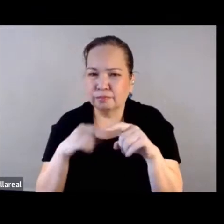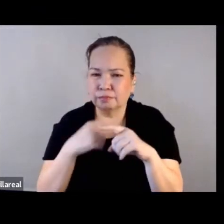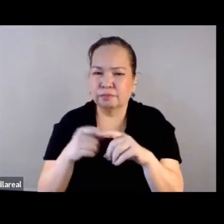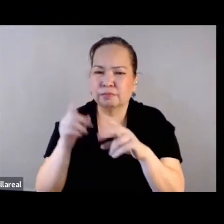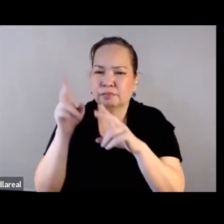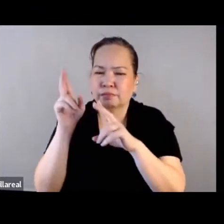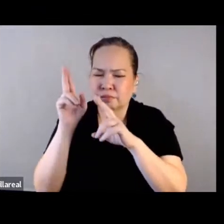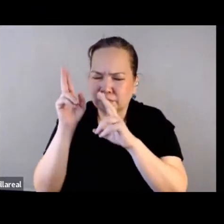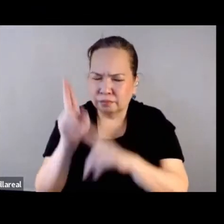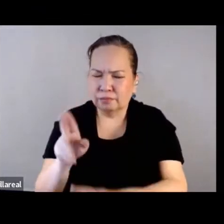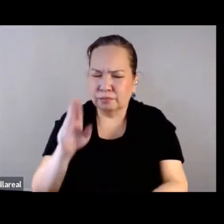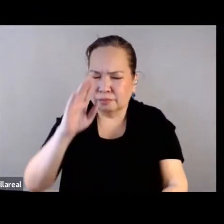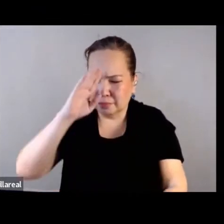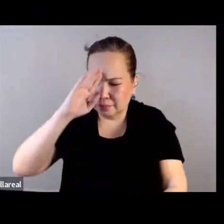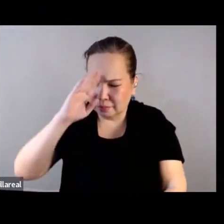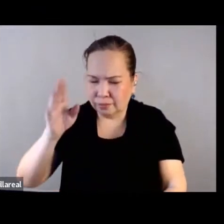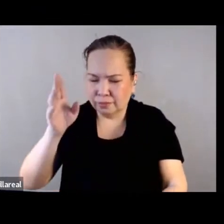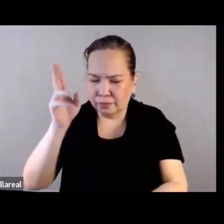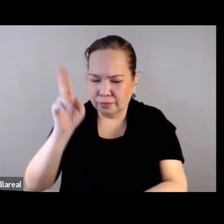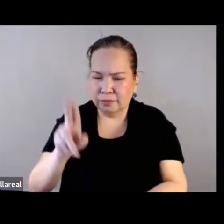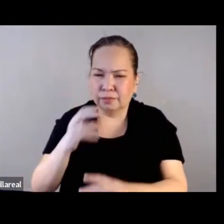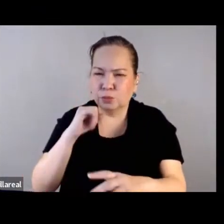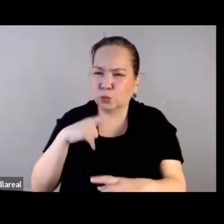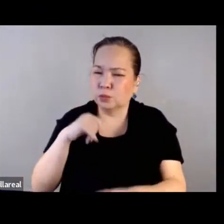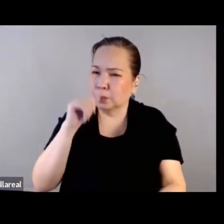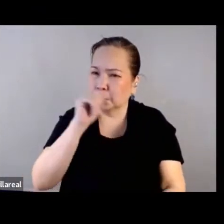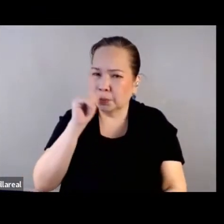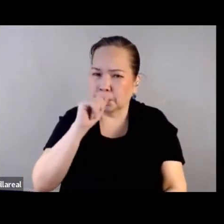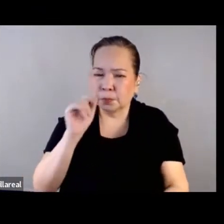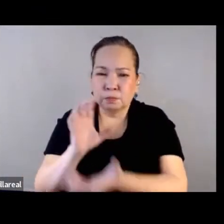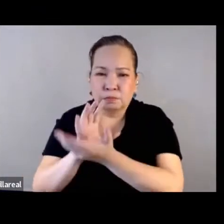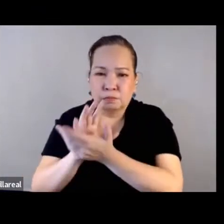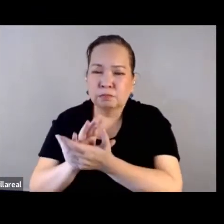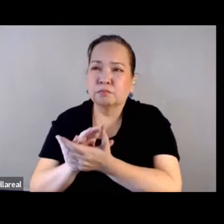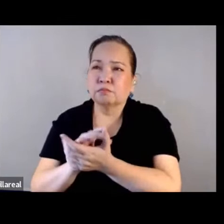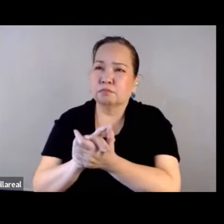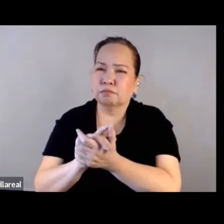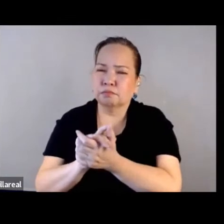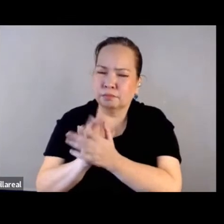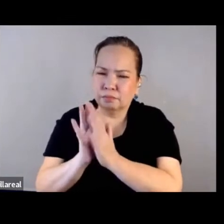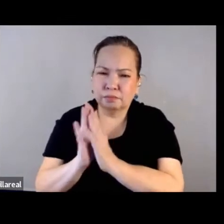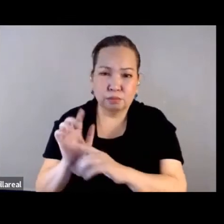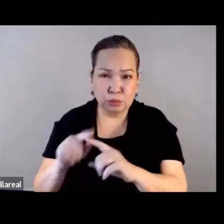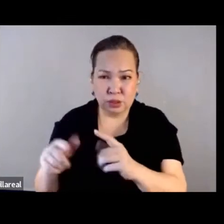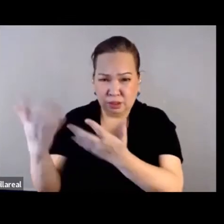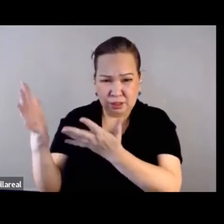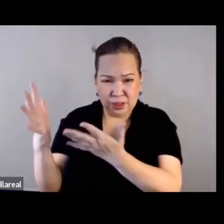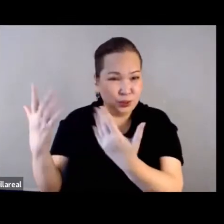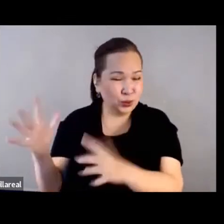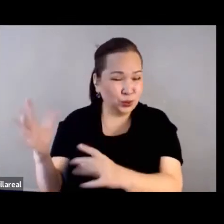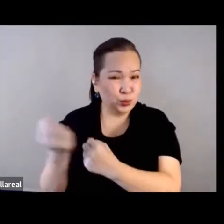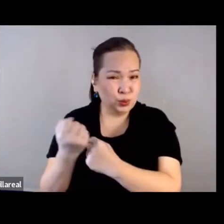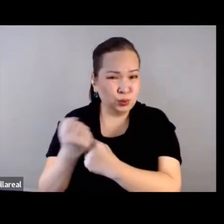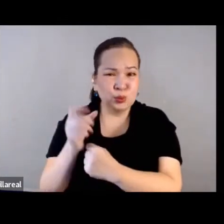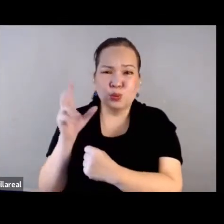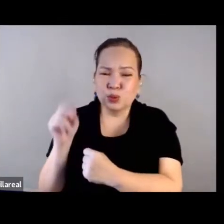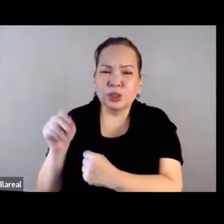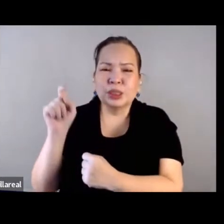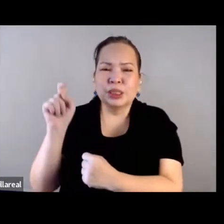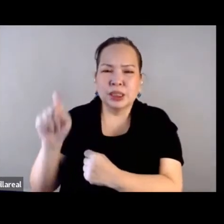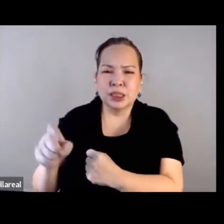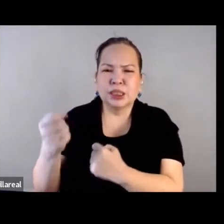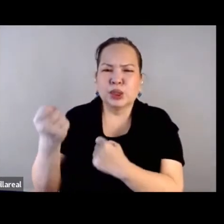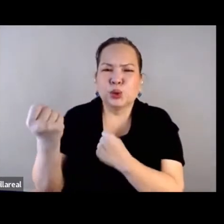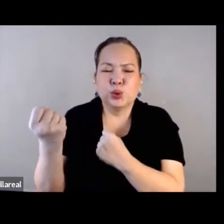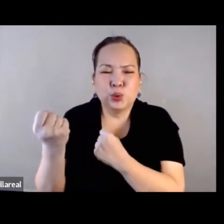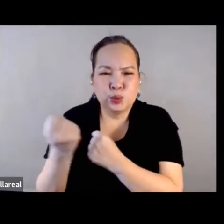the endurance and perseverance of my people, we cannot simply applaud the resilience. We must help